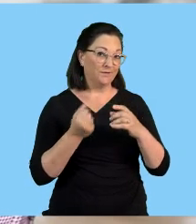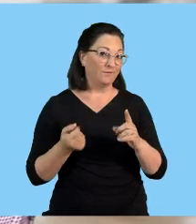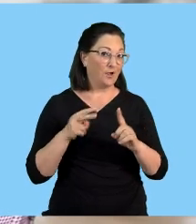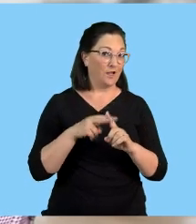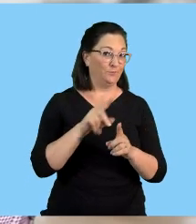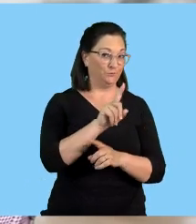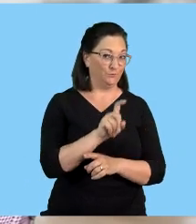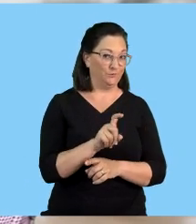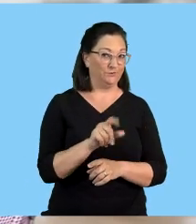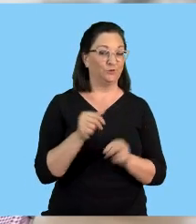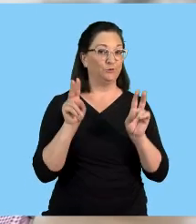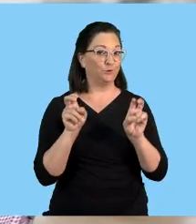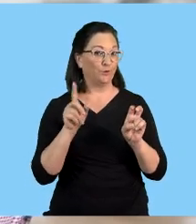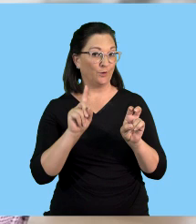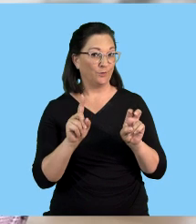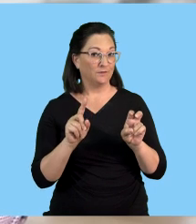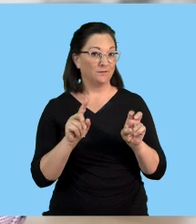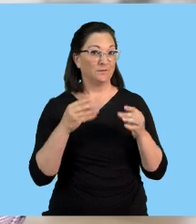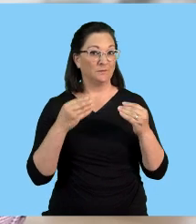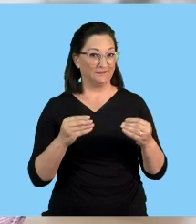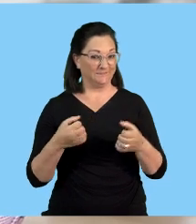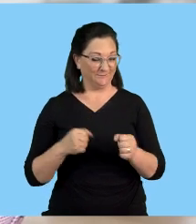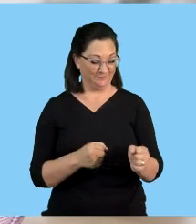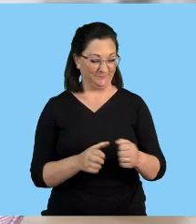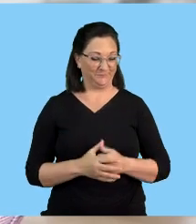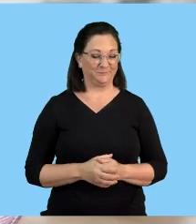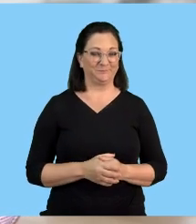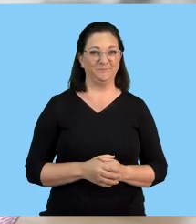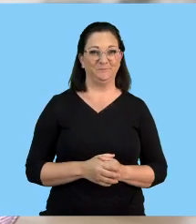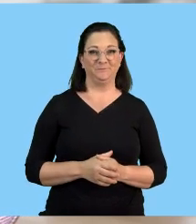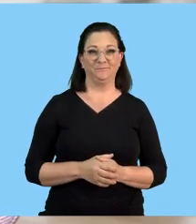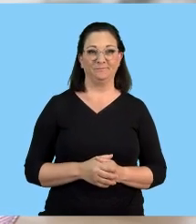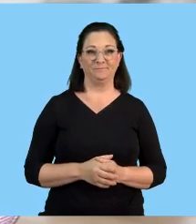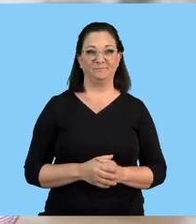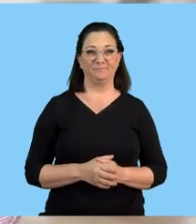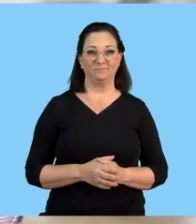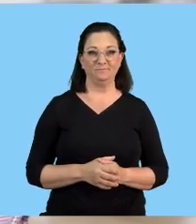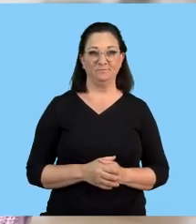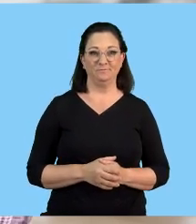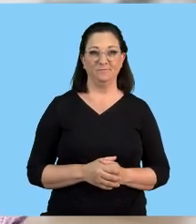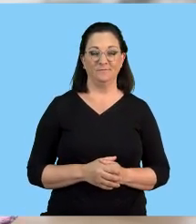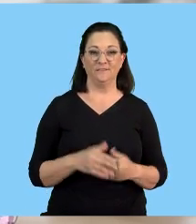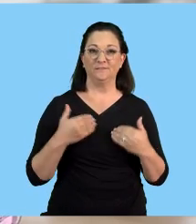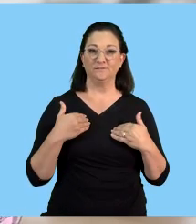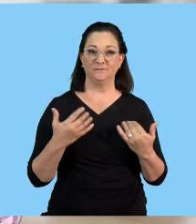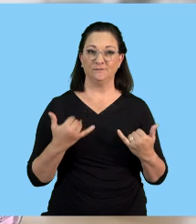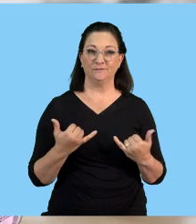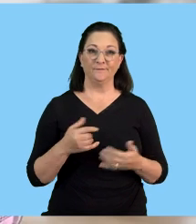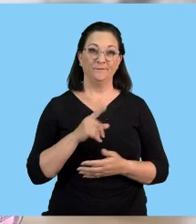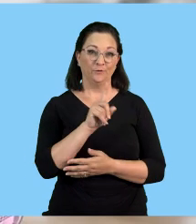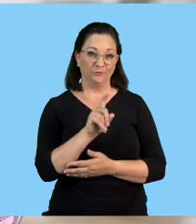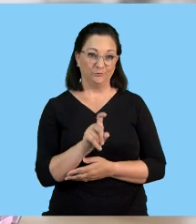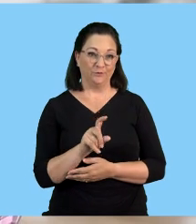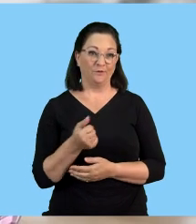the application questions under the topic business strategies. Right, we will start with our topics for today, or